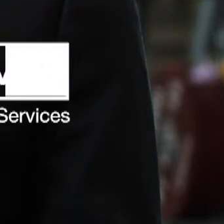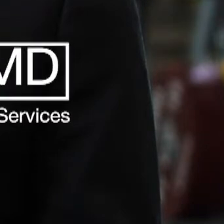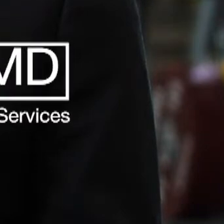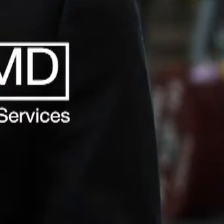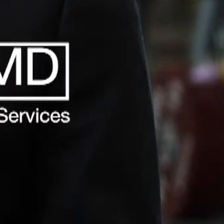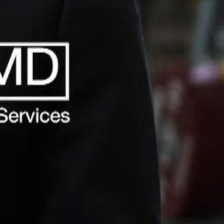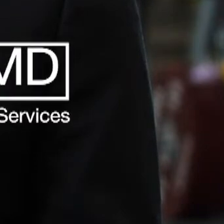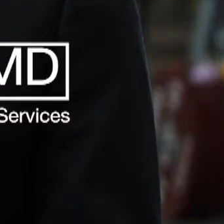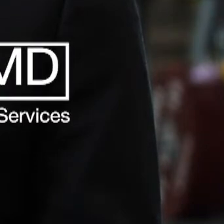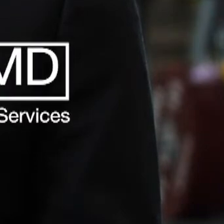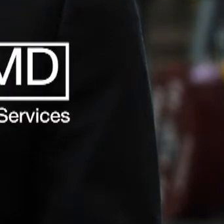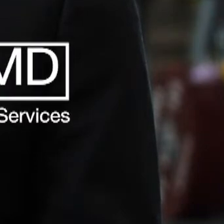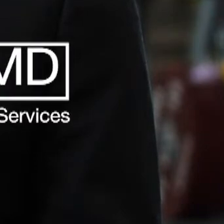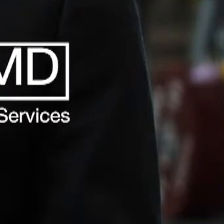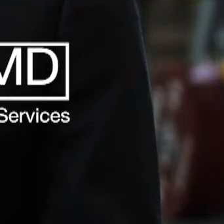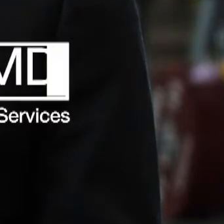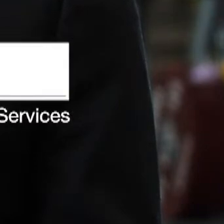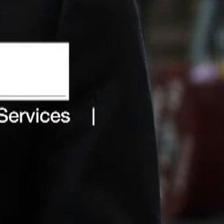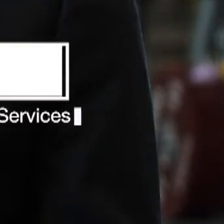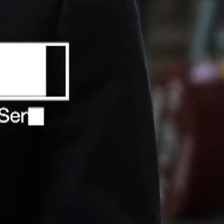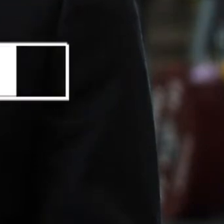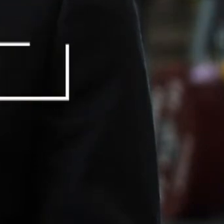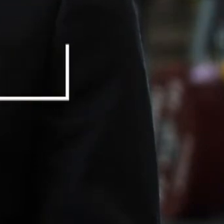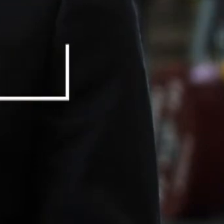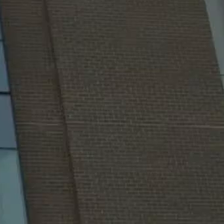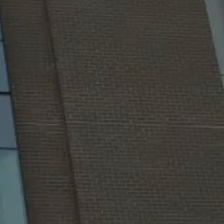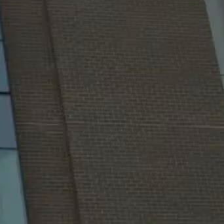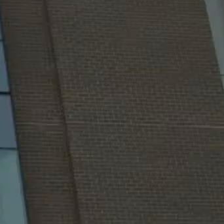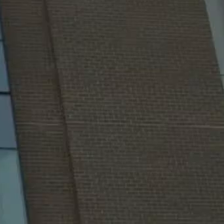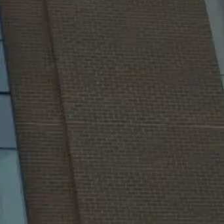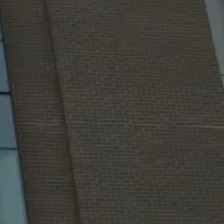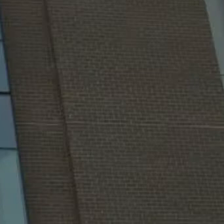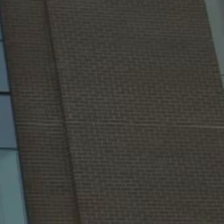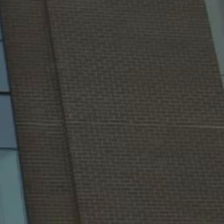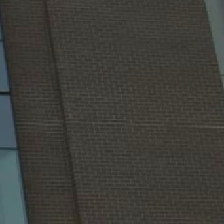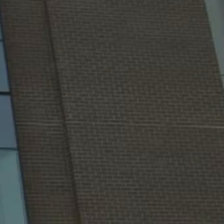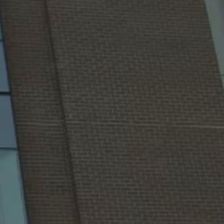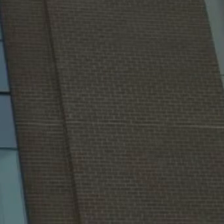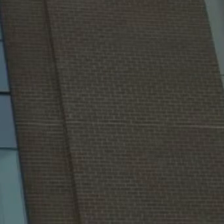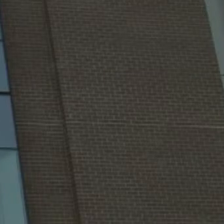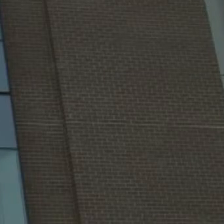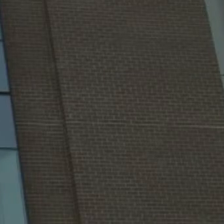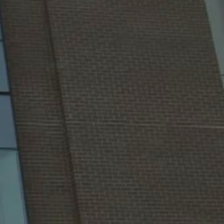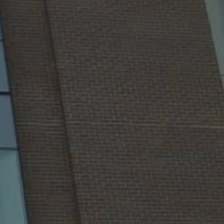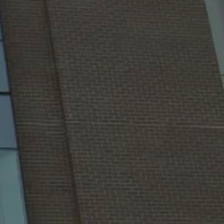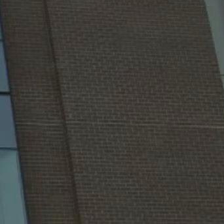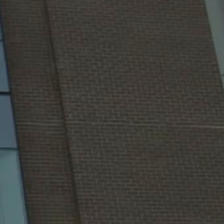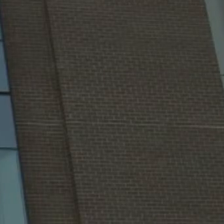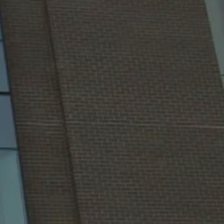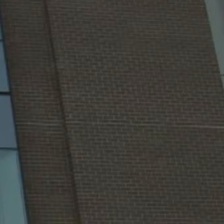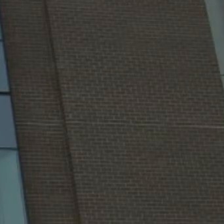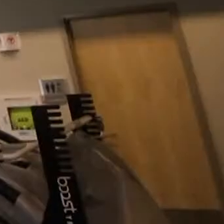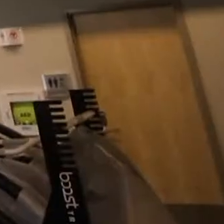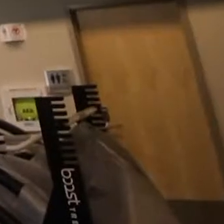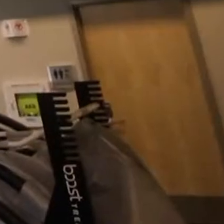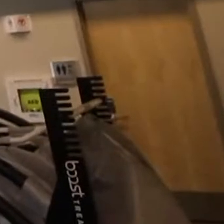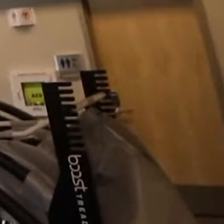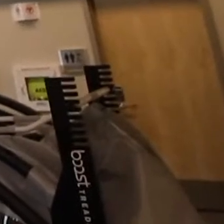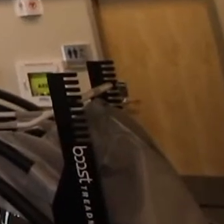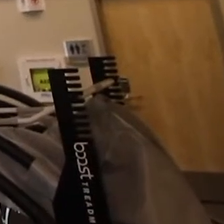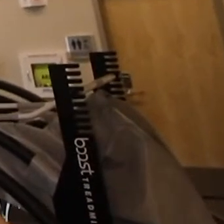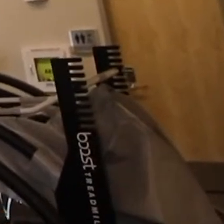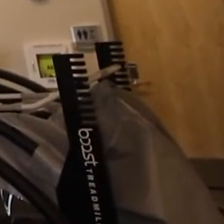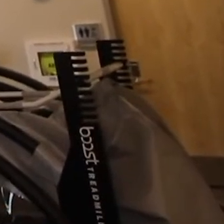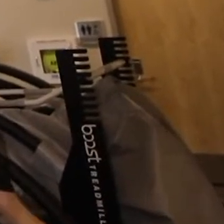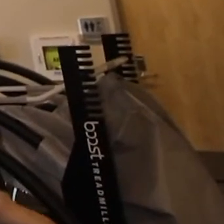pillar organizations, UCCS and Centura Health, recognizing an opportunity and a need for this community and coming together to